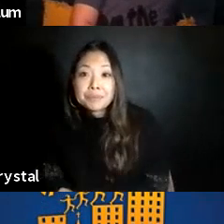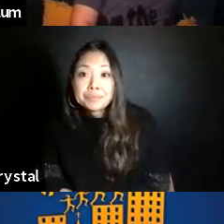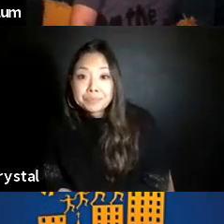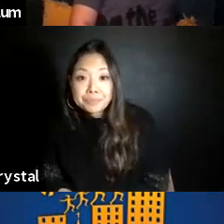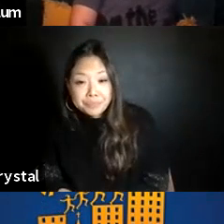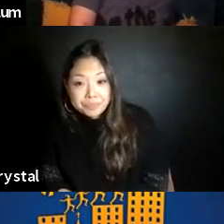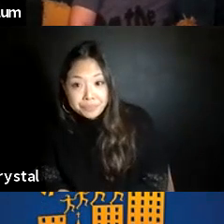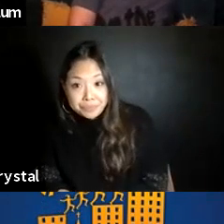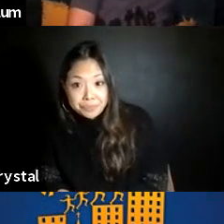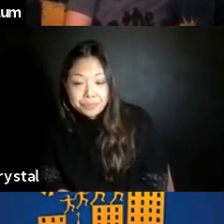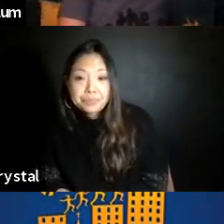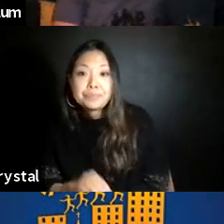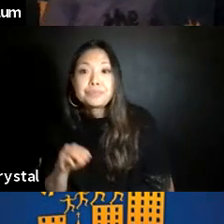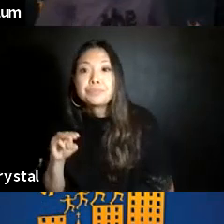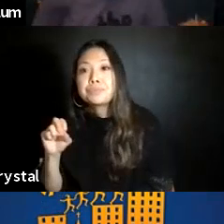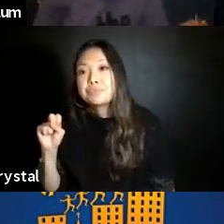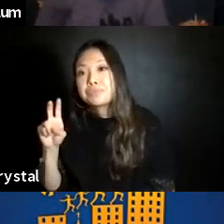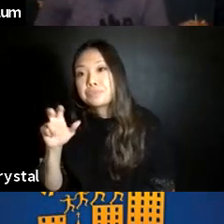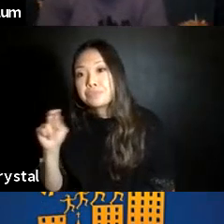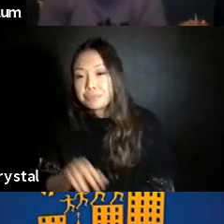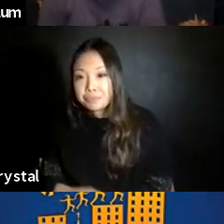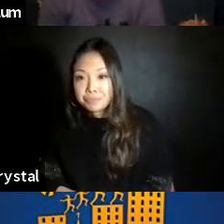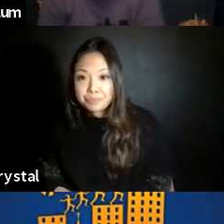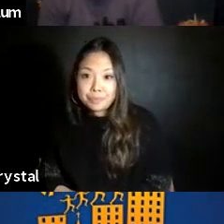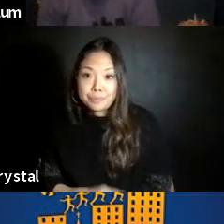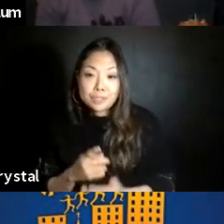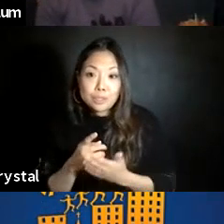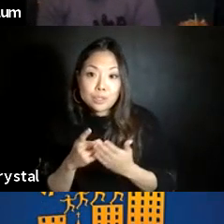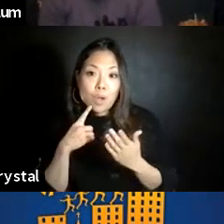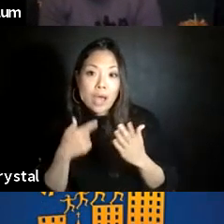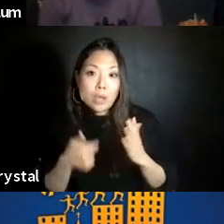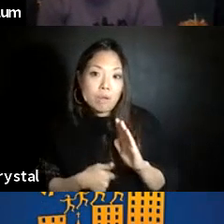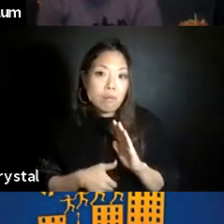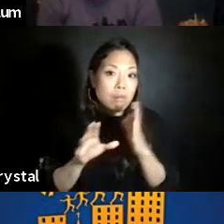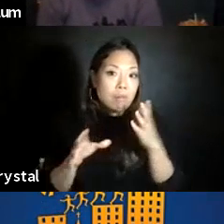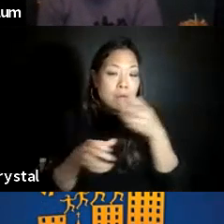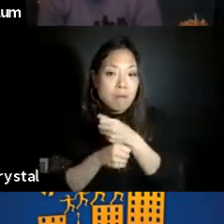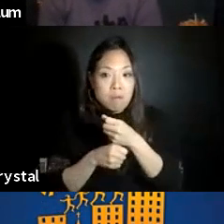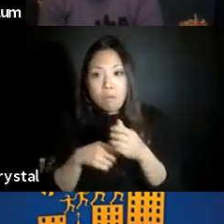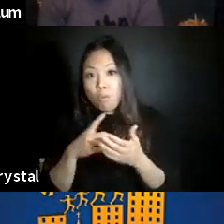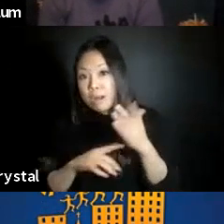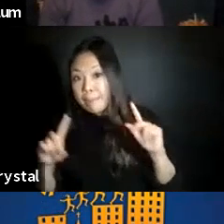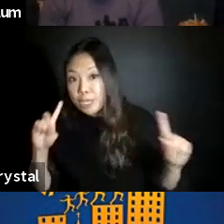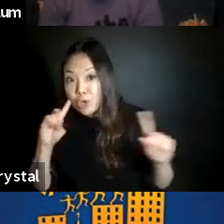Okay, so let me recap what I'm hearing, and correct me if I don't get this right.